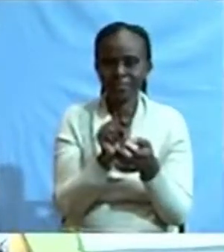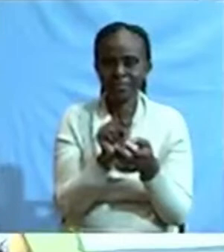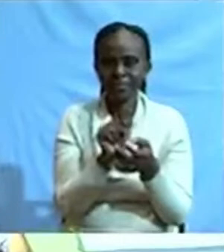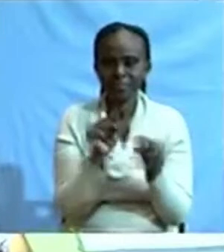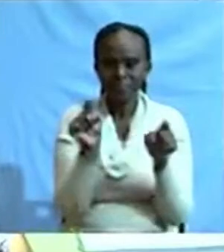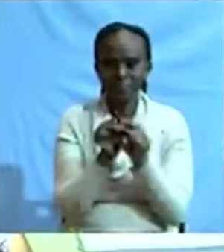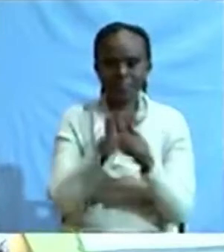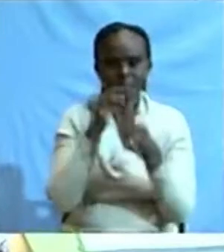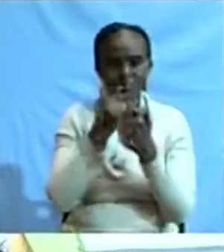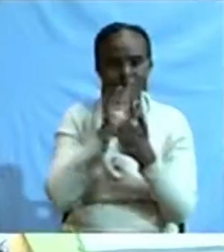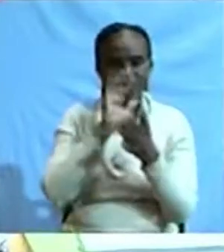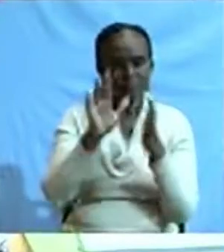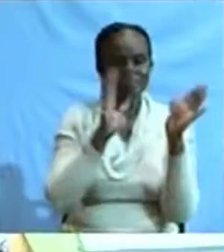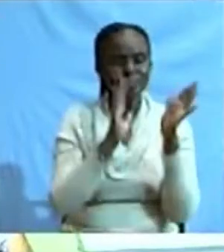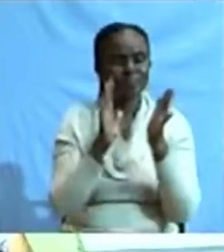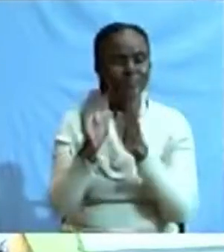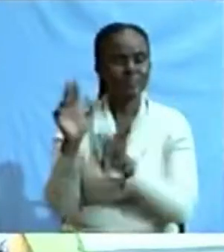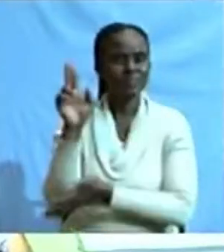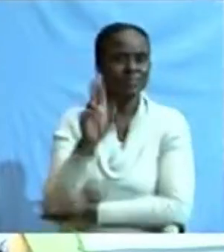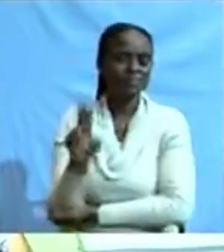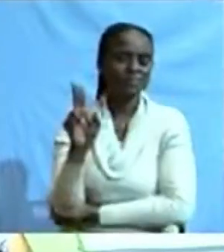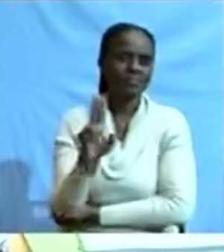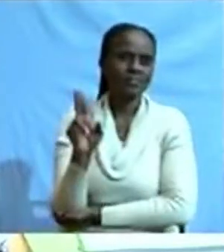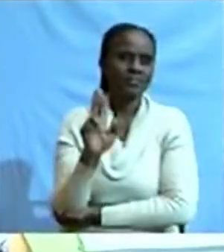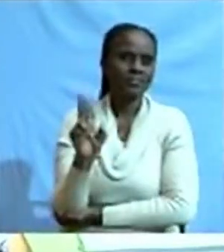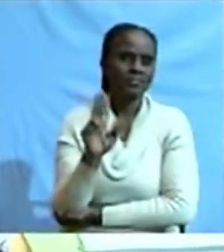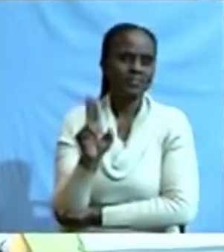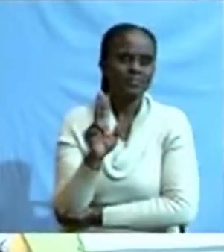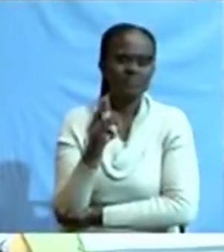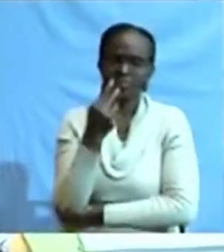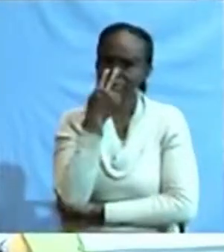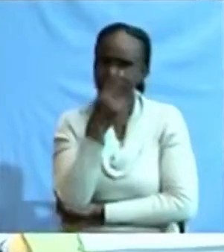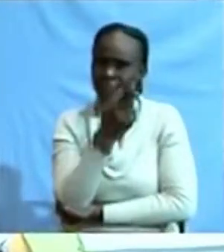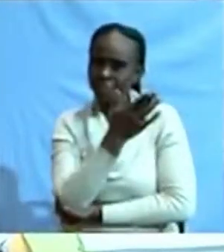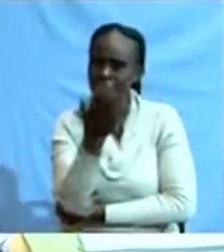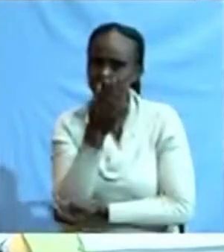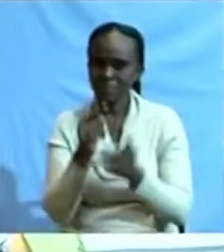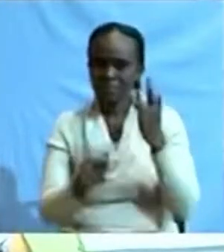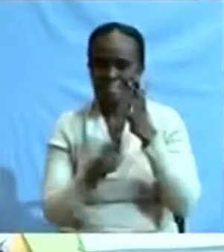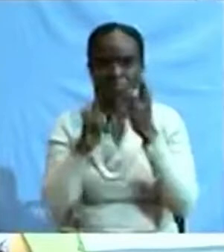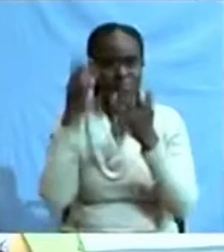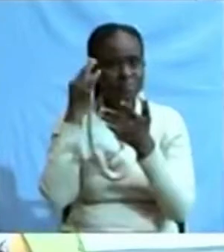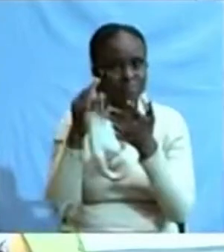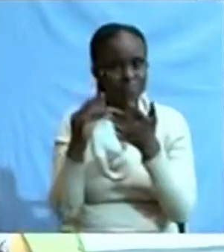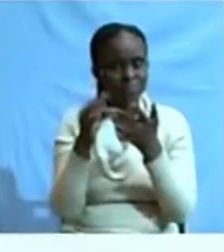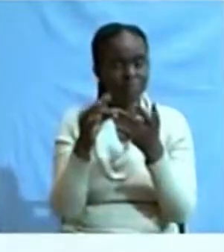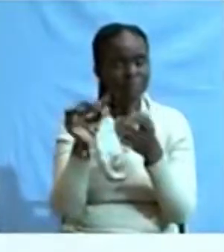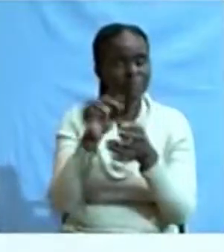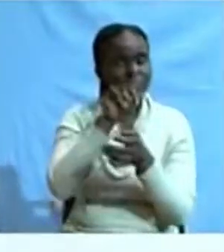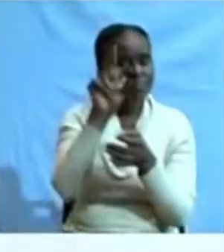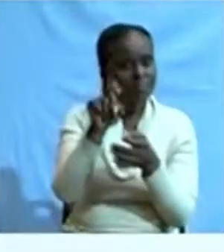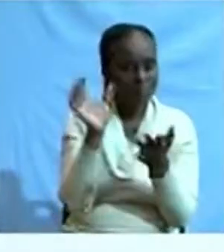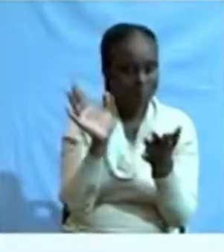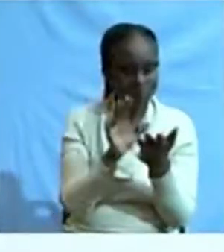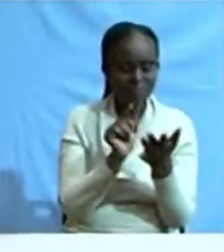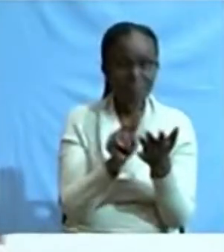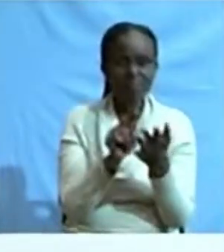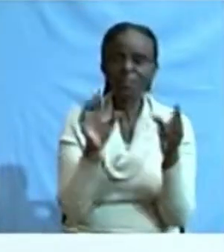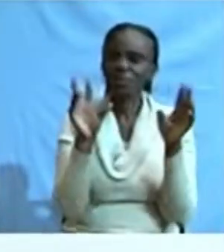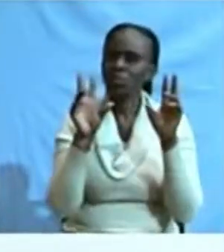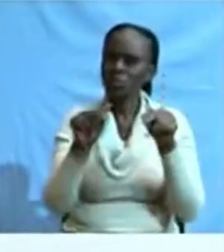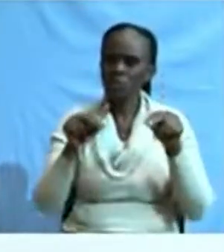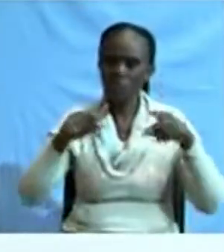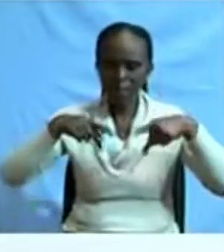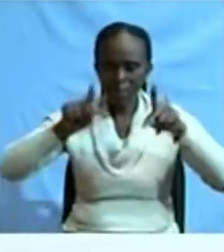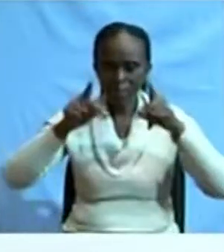to the intended, use. Yeah, because you see here, town clerk, of course you are too new there. No permission